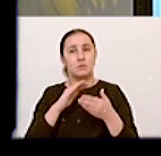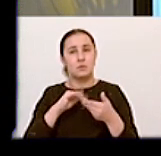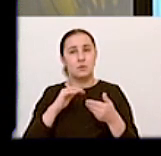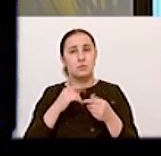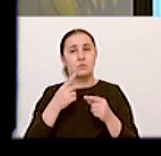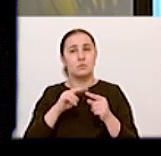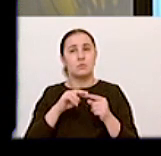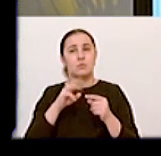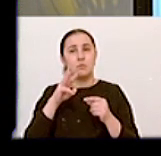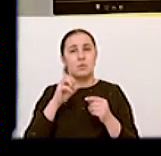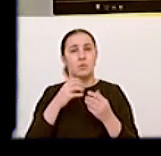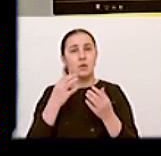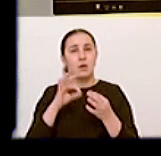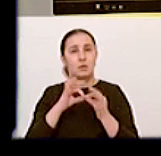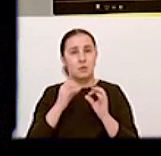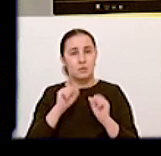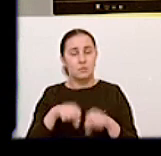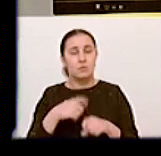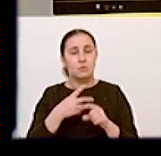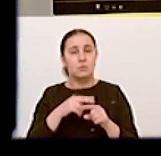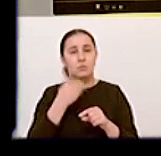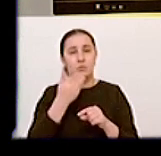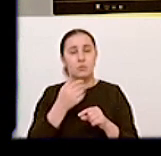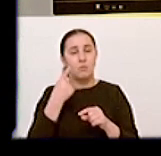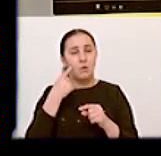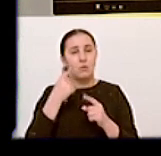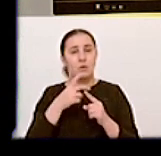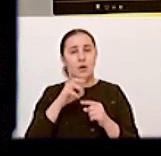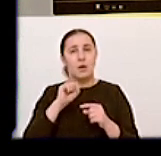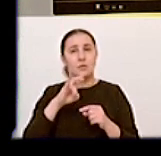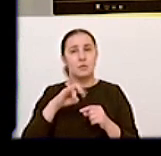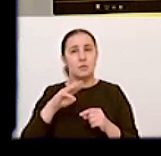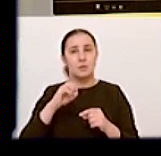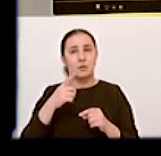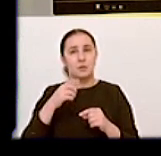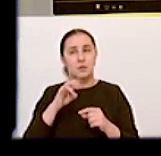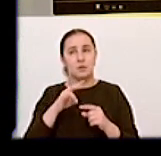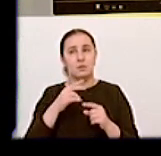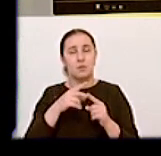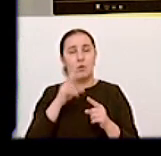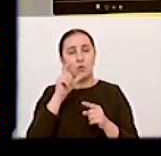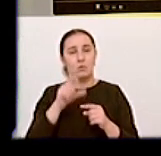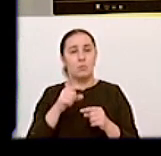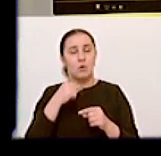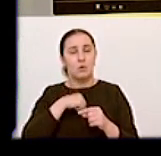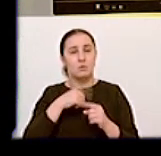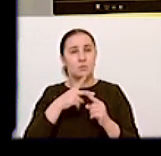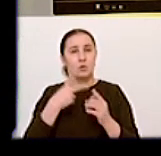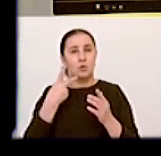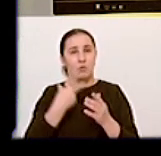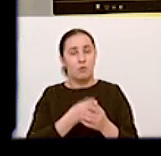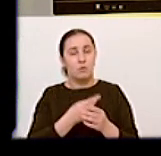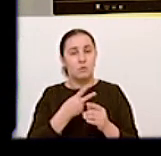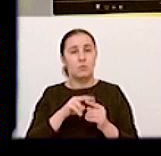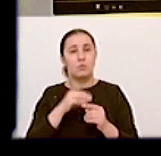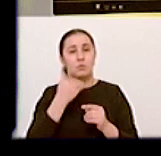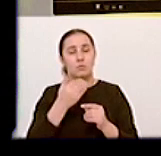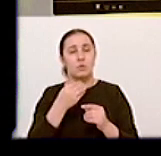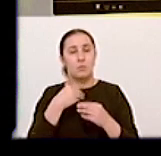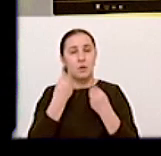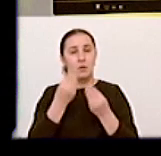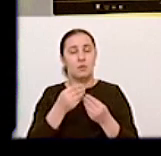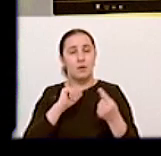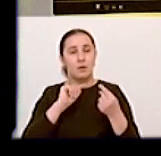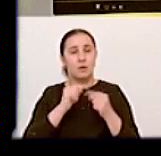manbani aniqlash mumkin. Bunda o'sha ma'lum bir antigen odam organizmiga yuboriladi va unda